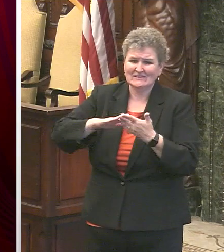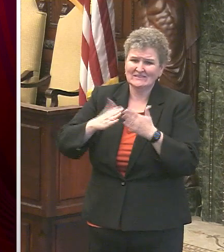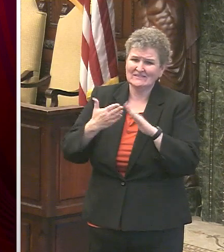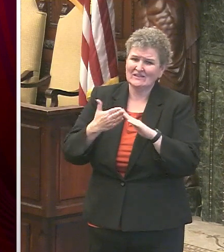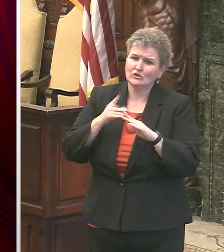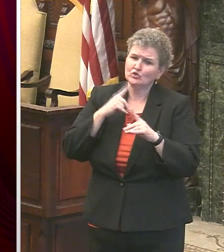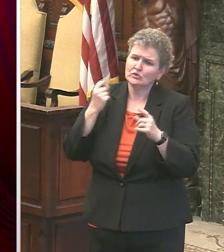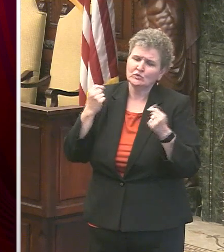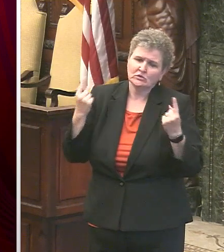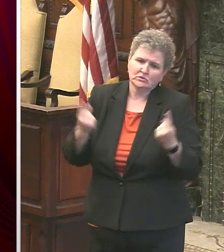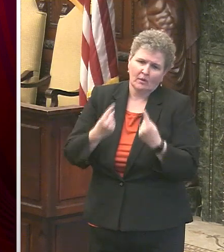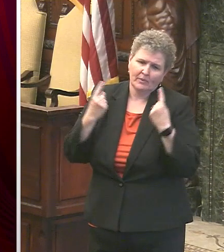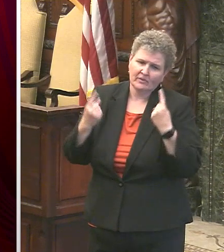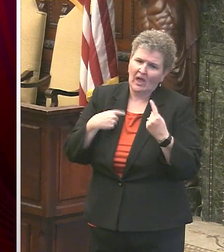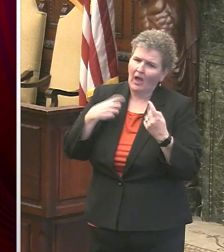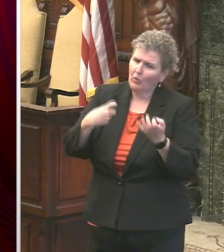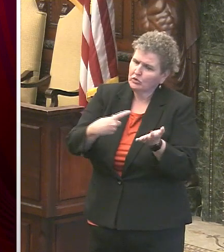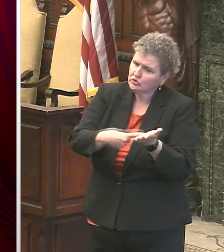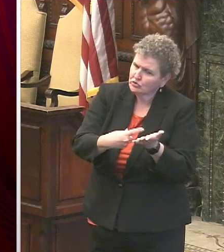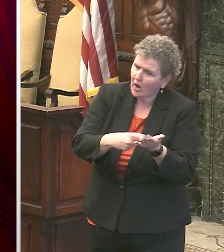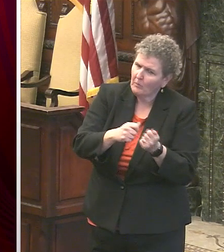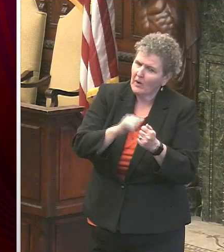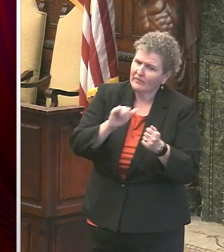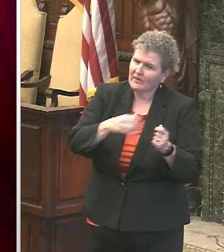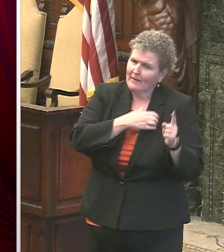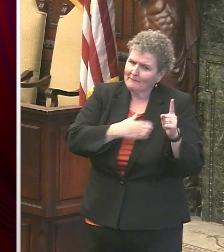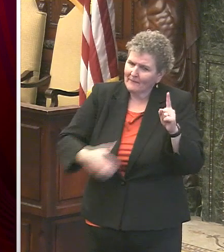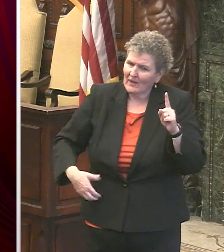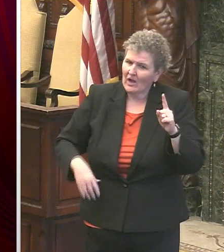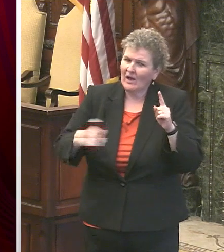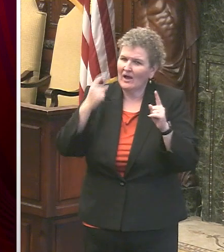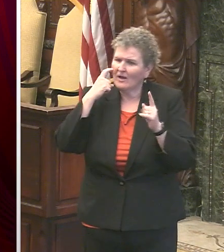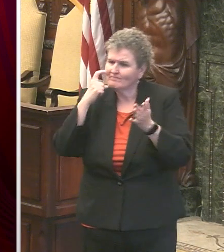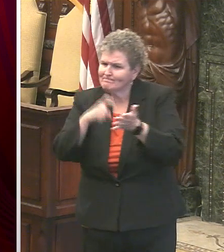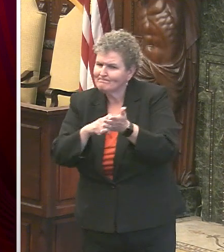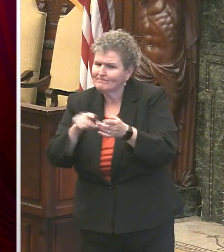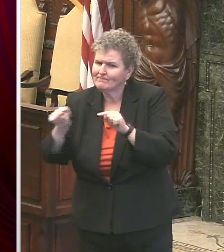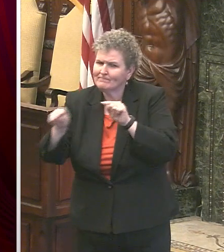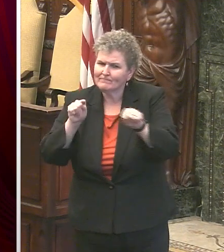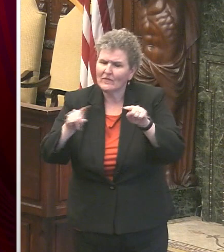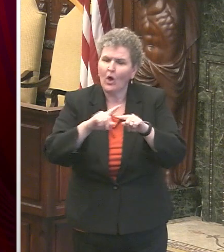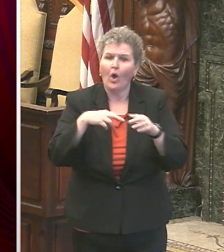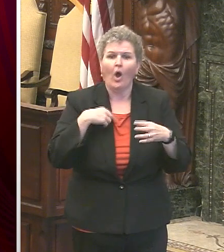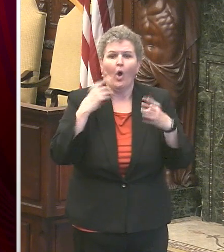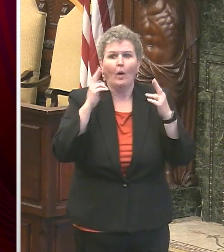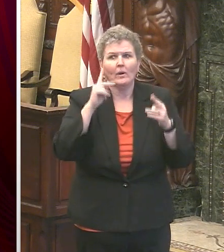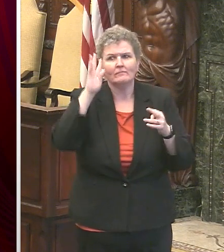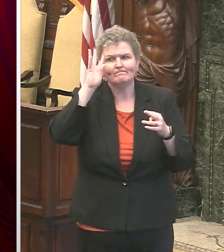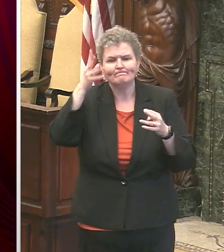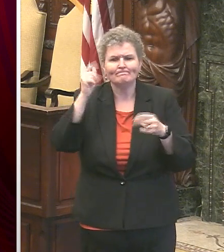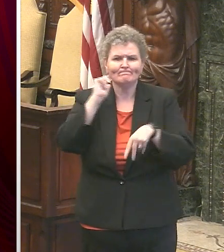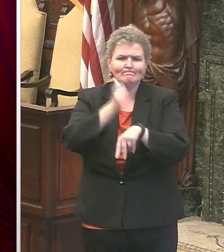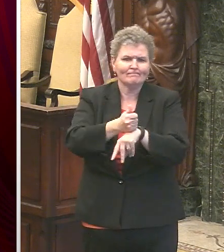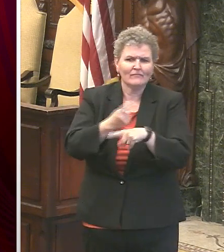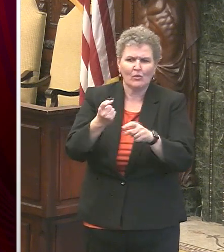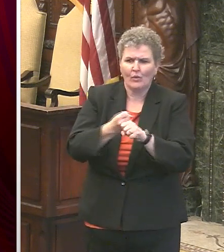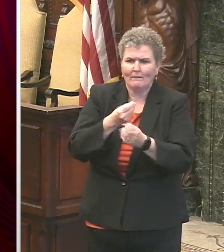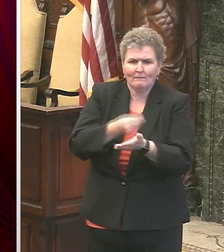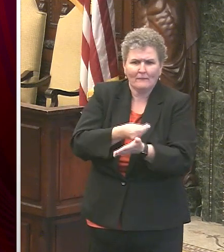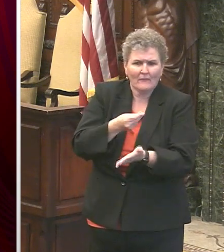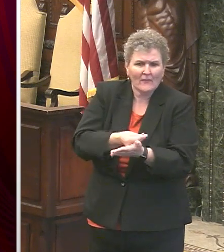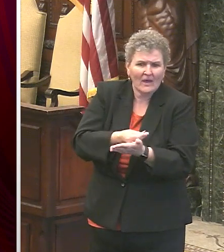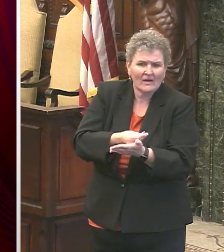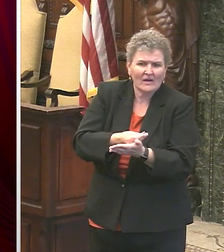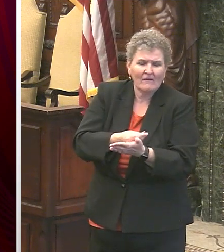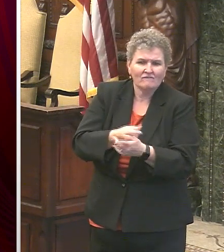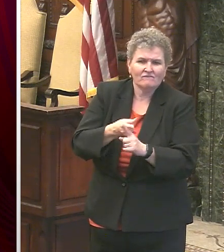And I'm certainly willing to talk to council members who may want to identify a spot and hopefully come up with some funding from outside